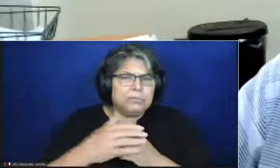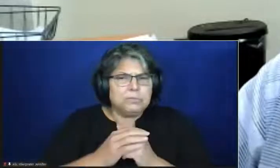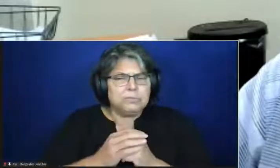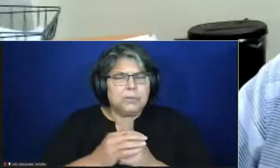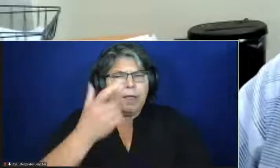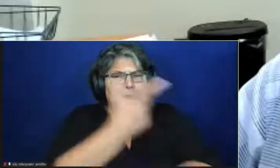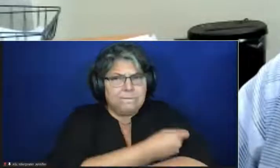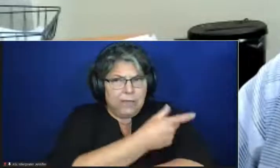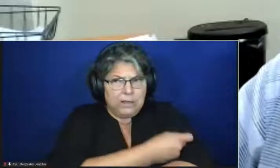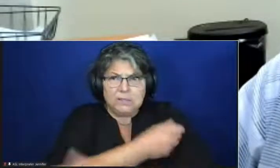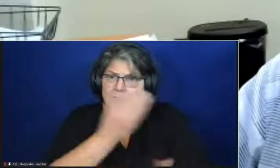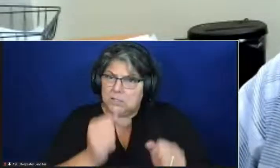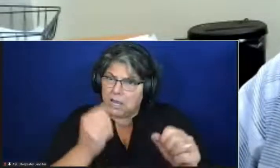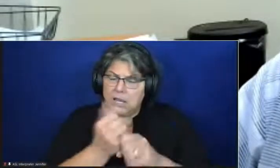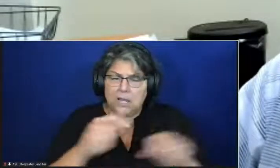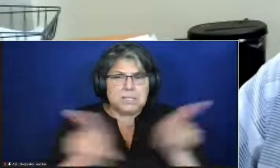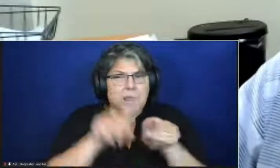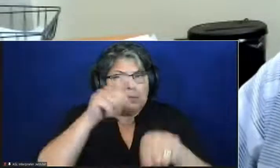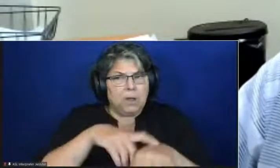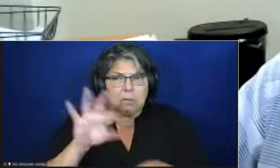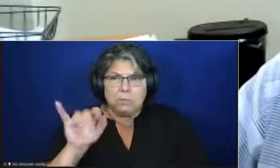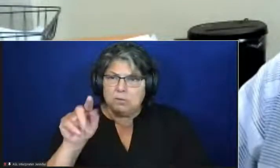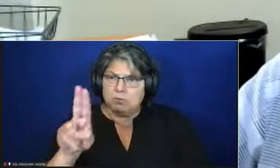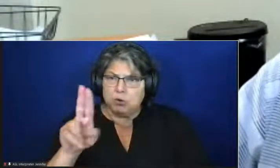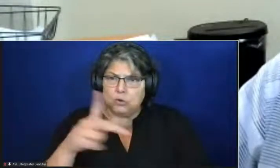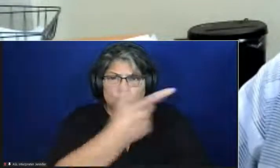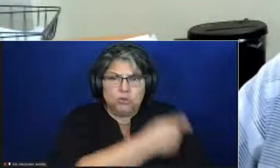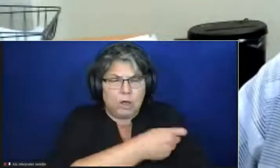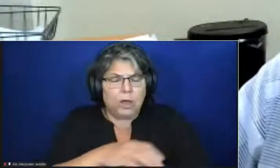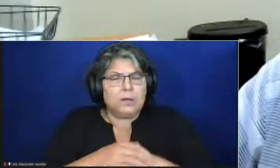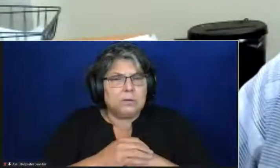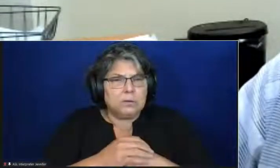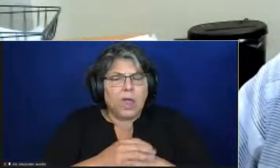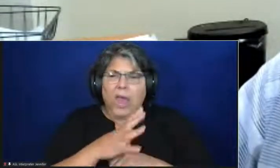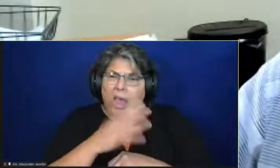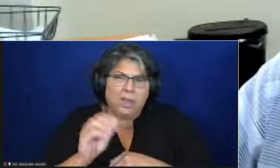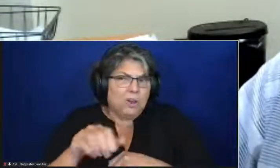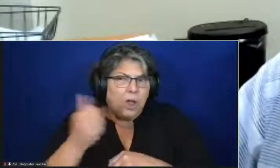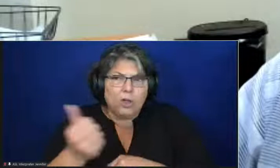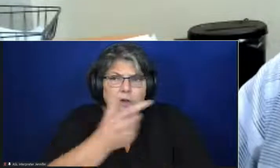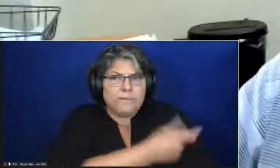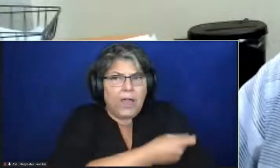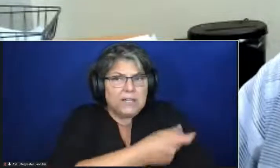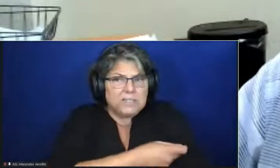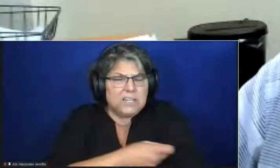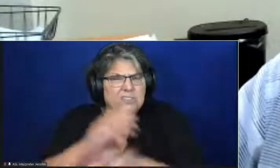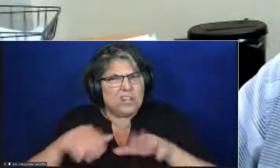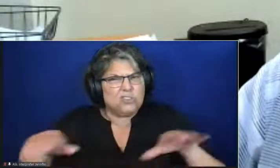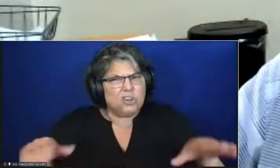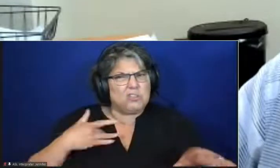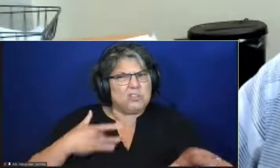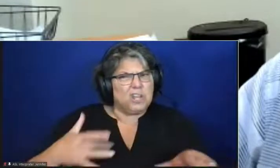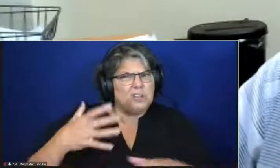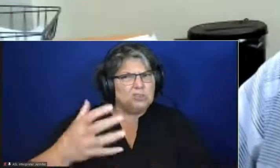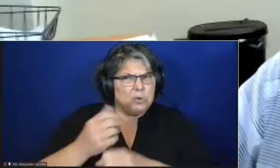given with this year's influenza vaccine and with other childhood vaccines that may need some catching